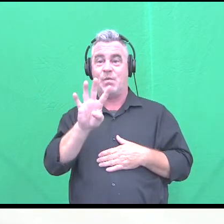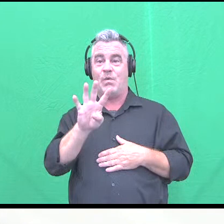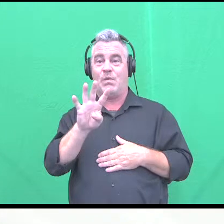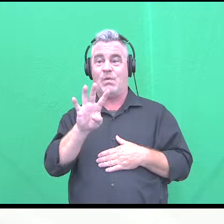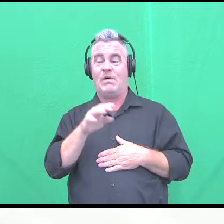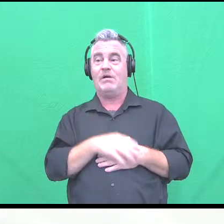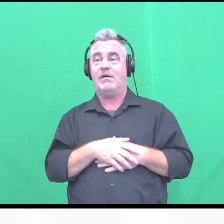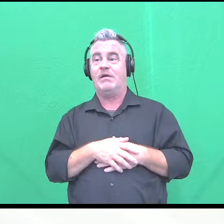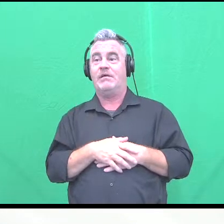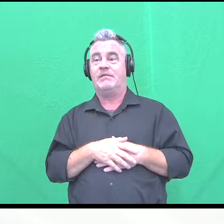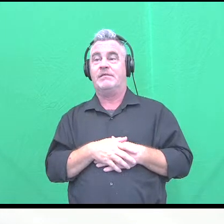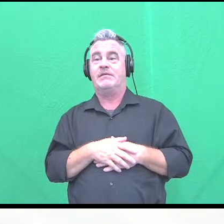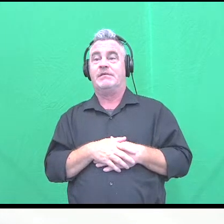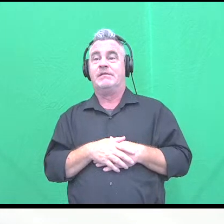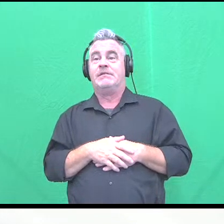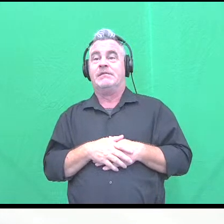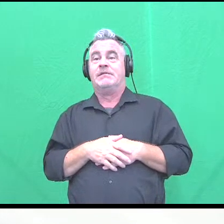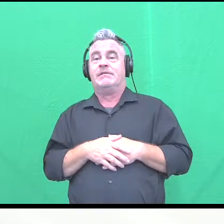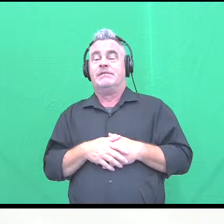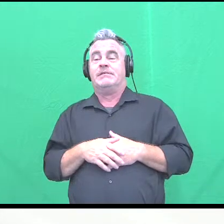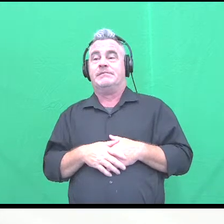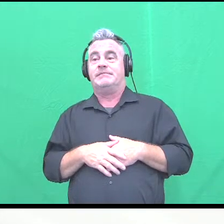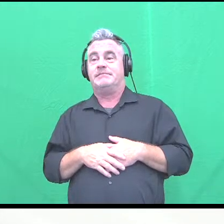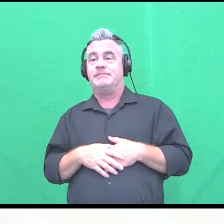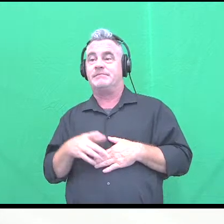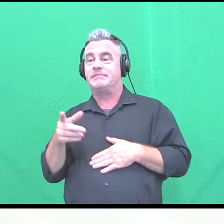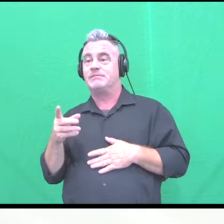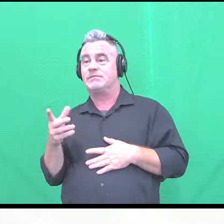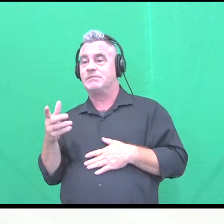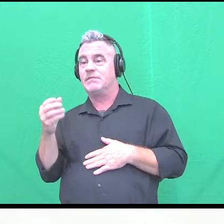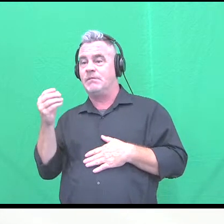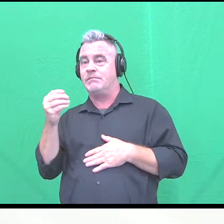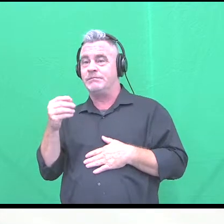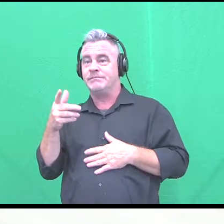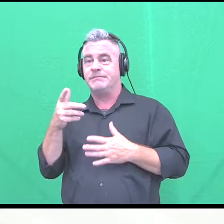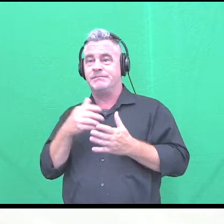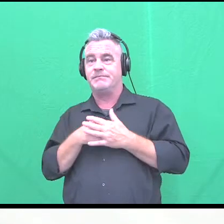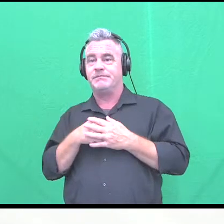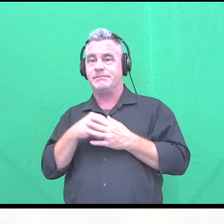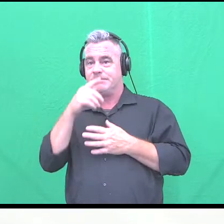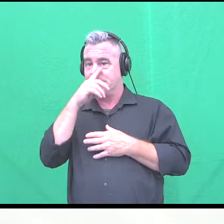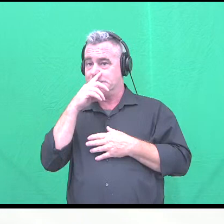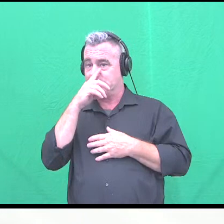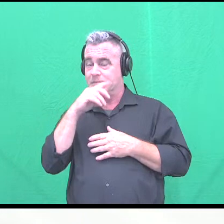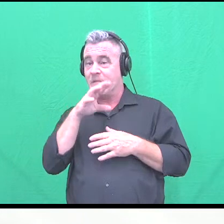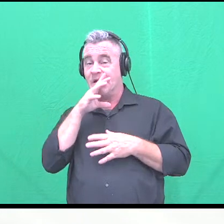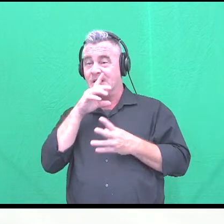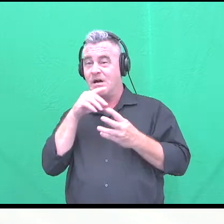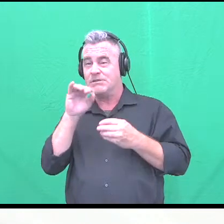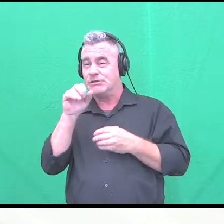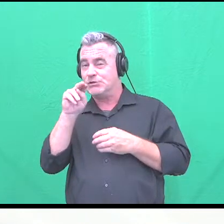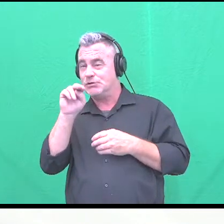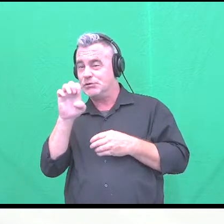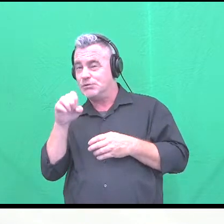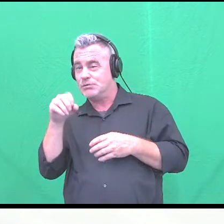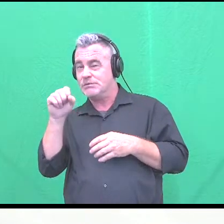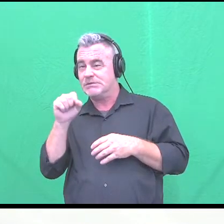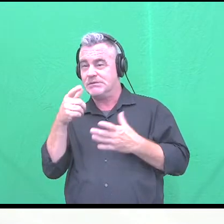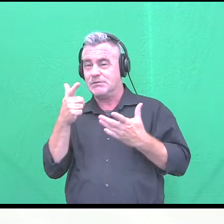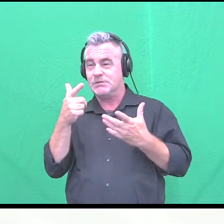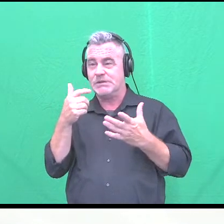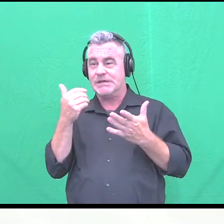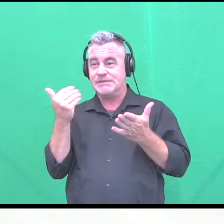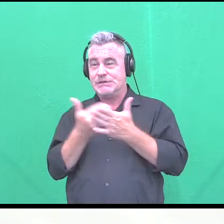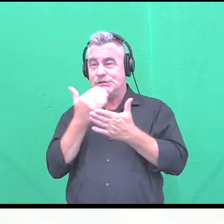We've received updated guidance. I talked to you about that in June. So we have received updated guidance from both